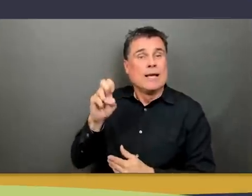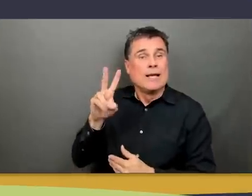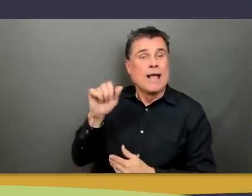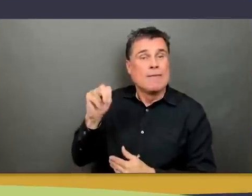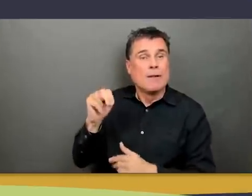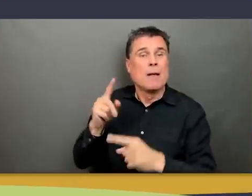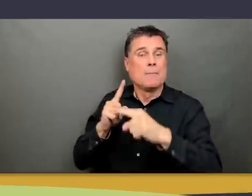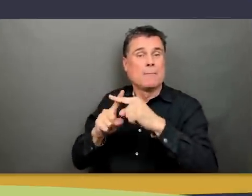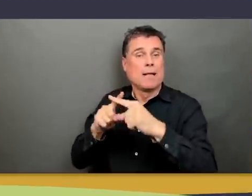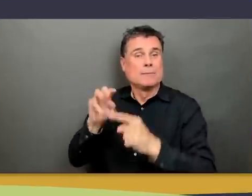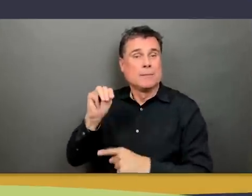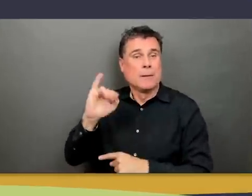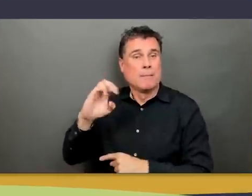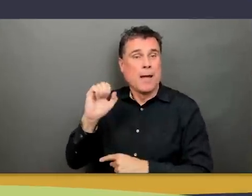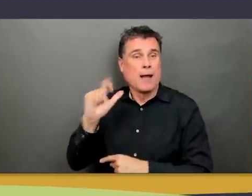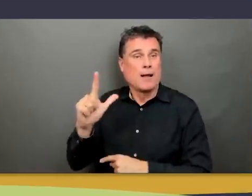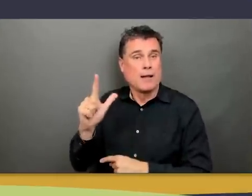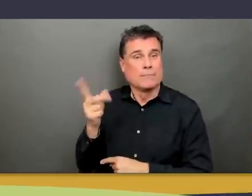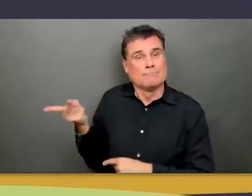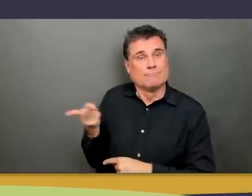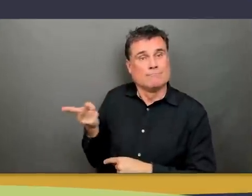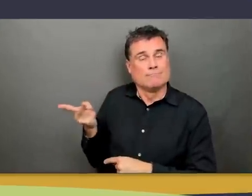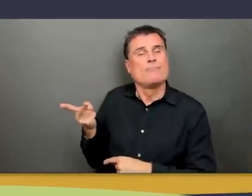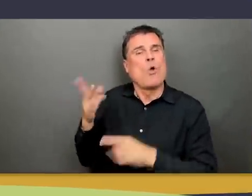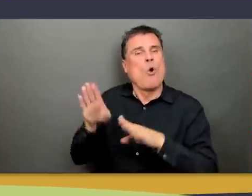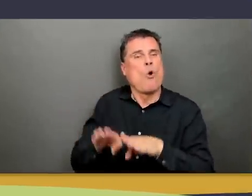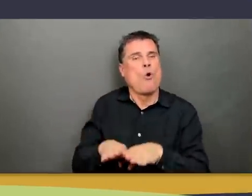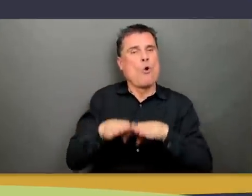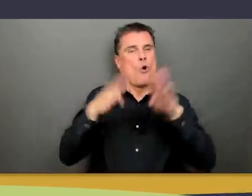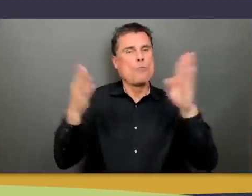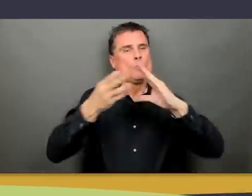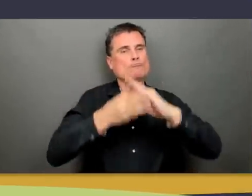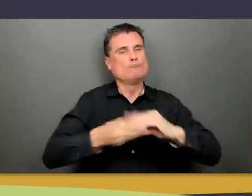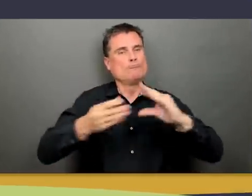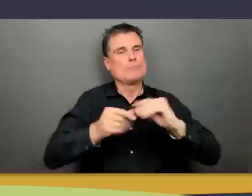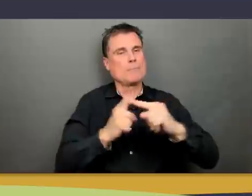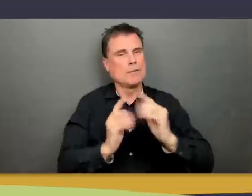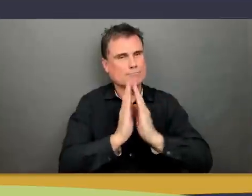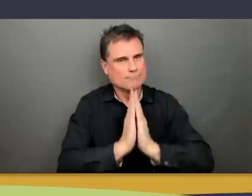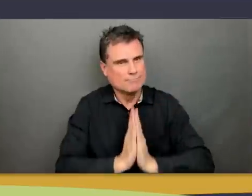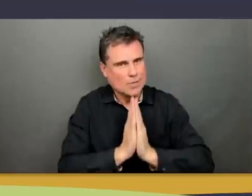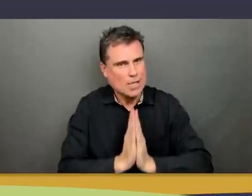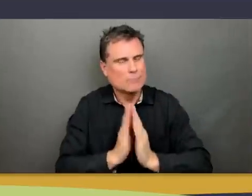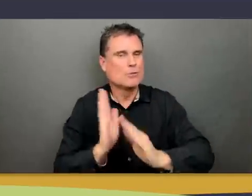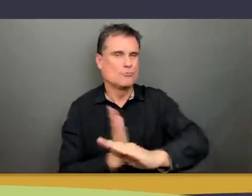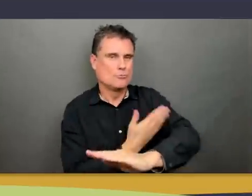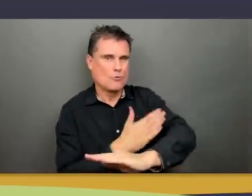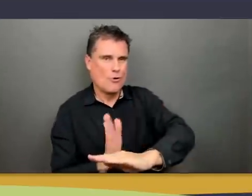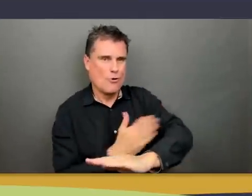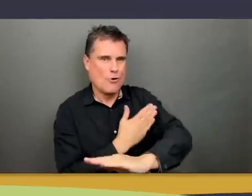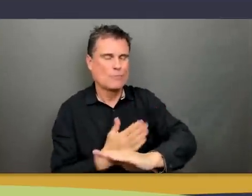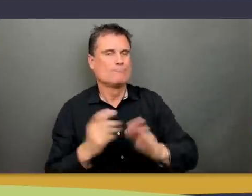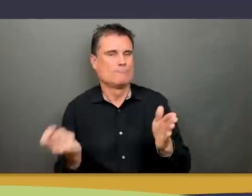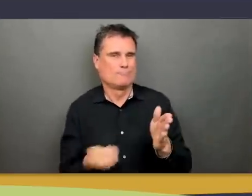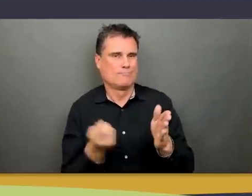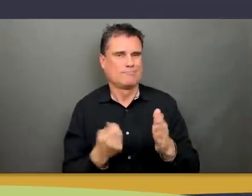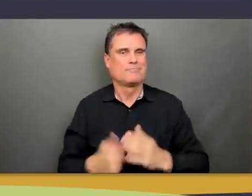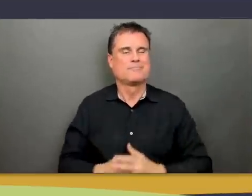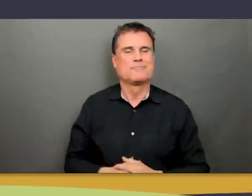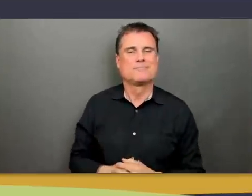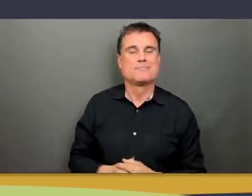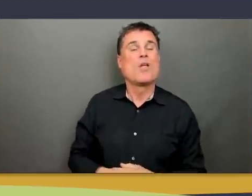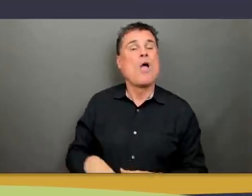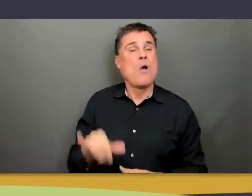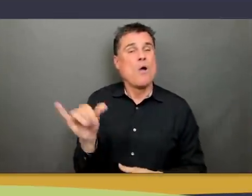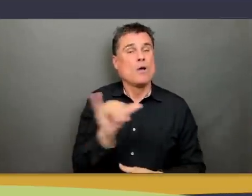the right way with a welcome song. I also want to acknowledge members of the BC Multicultural Advisory Council who are